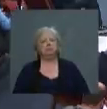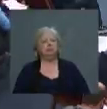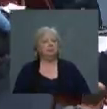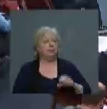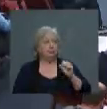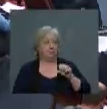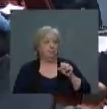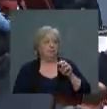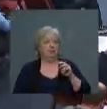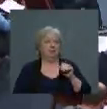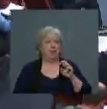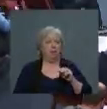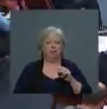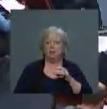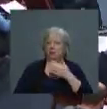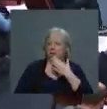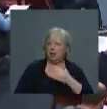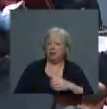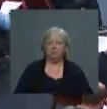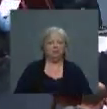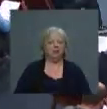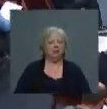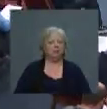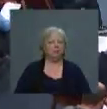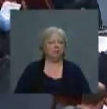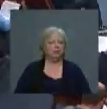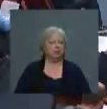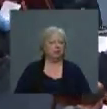Yes, ma'am. Thank you.